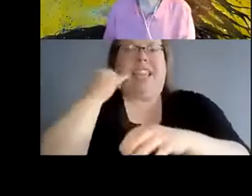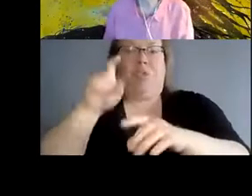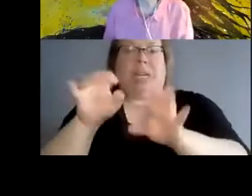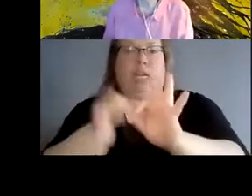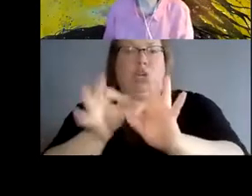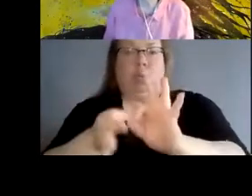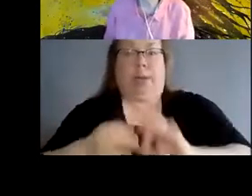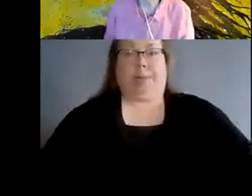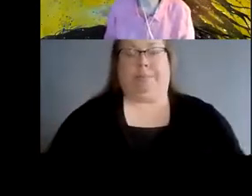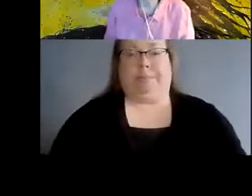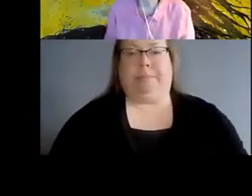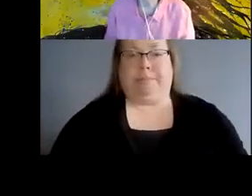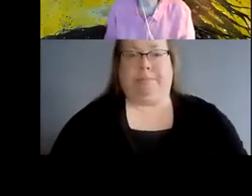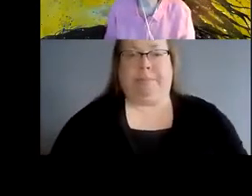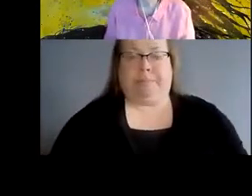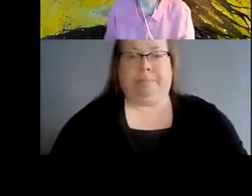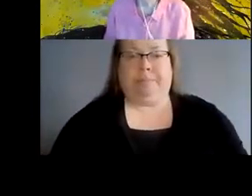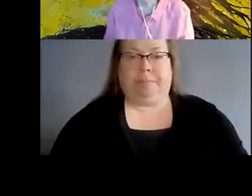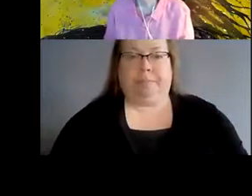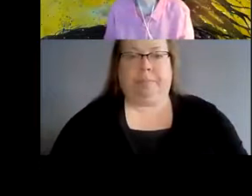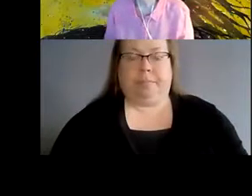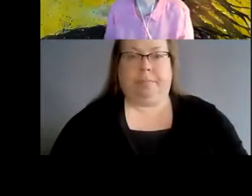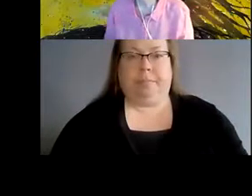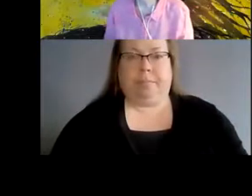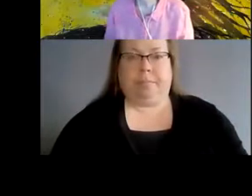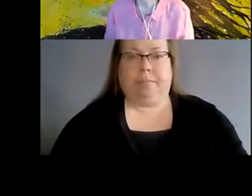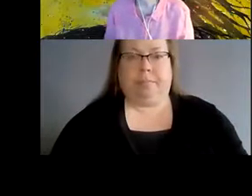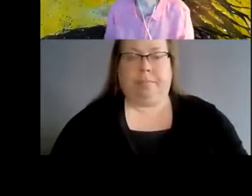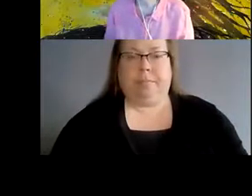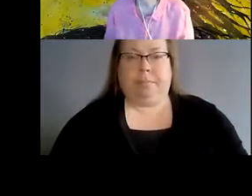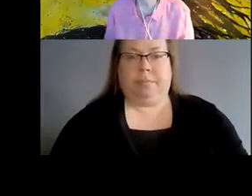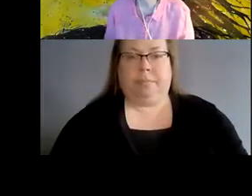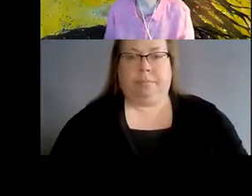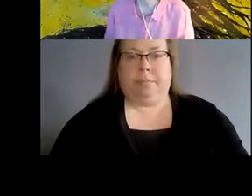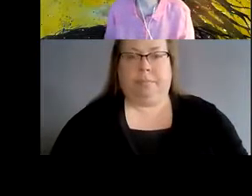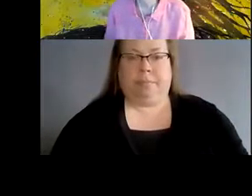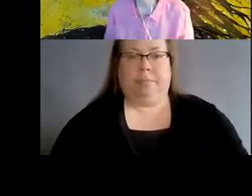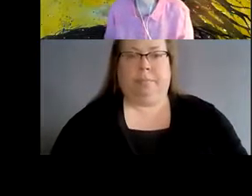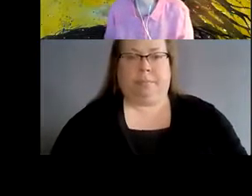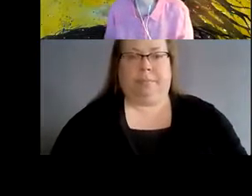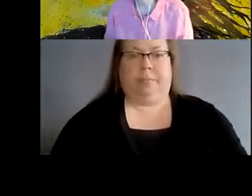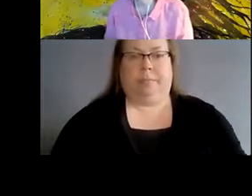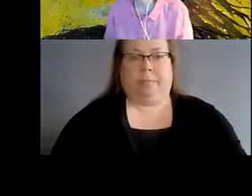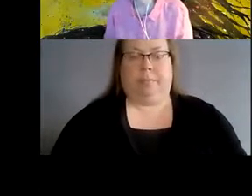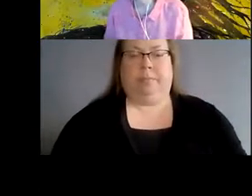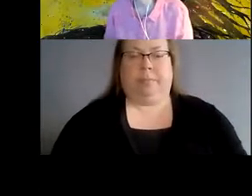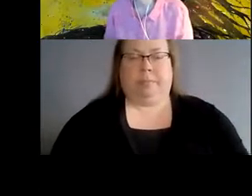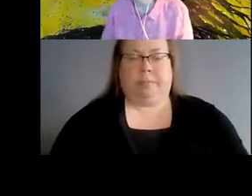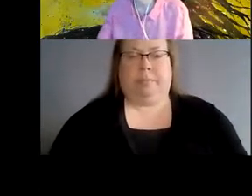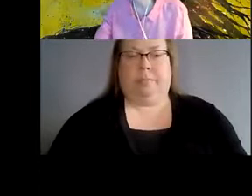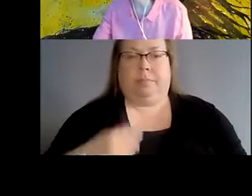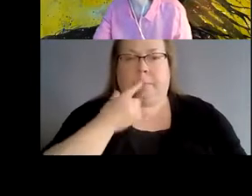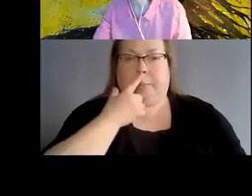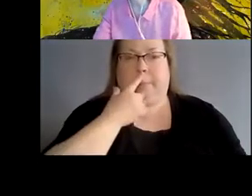chat, and this way I can see whether or not you would like the interpreter in your room. One of the rooms,